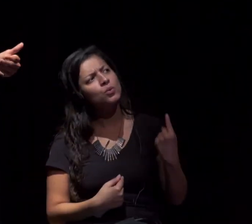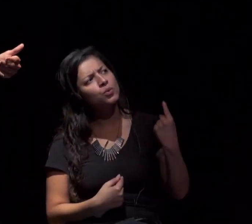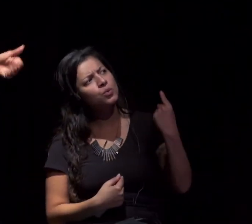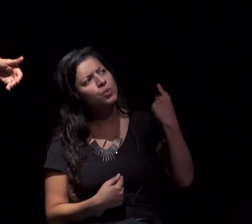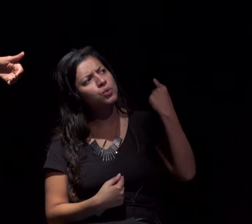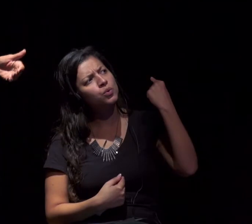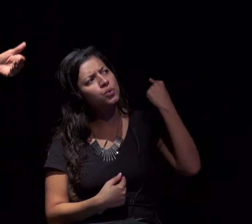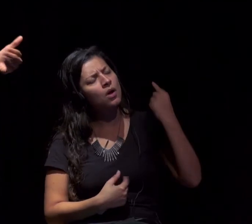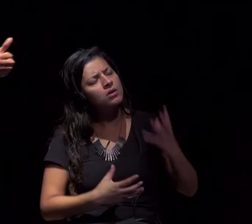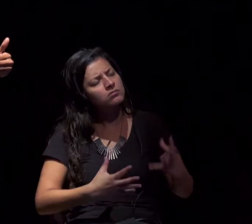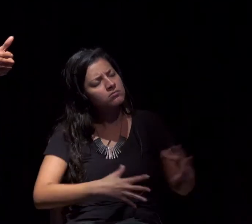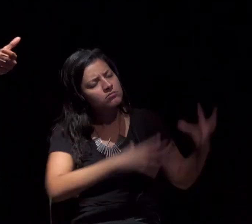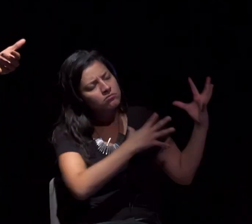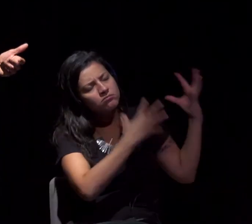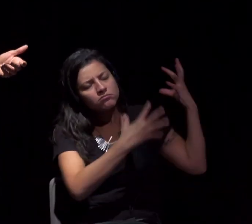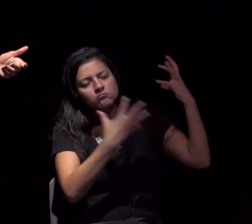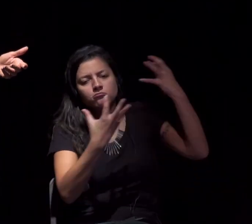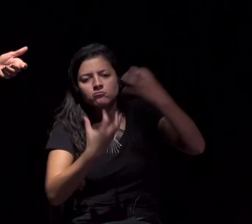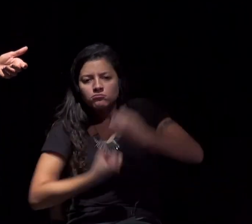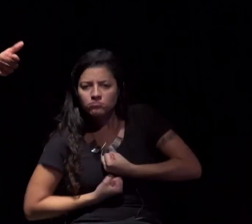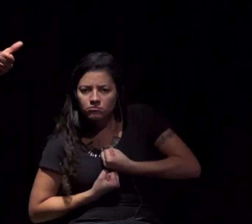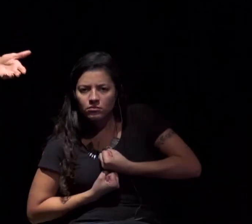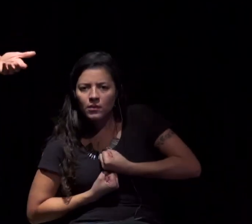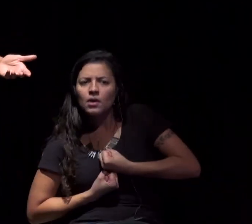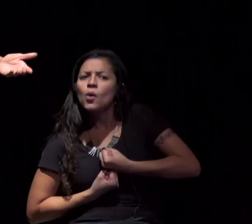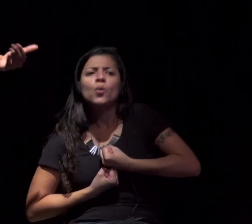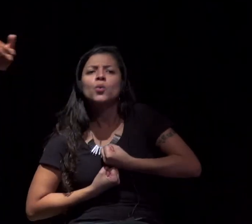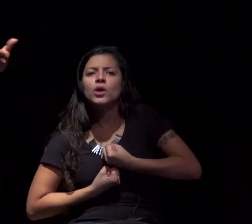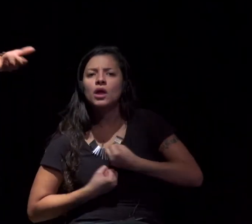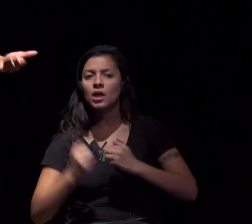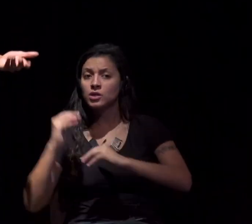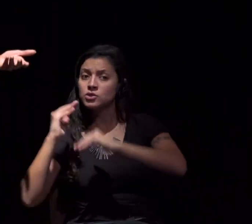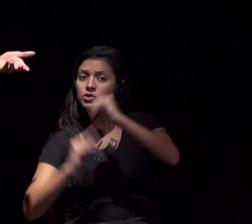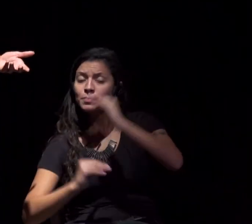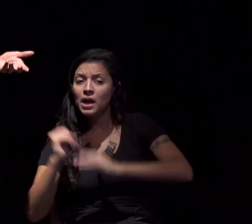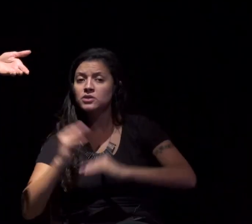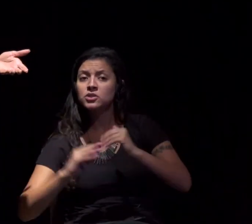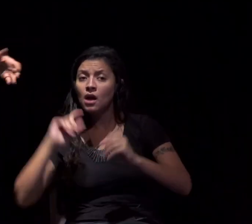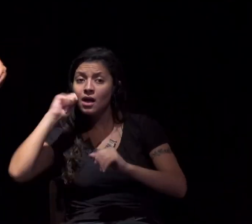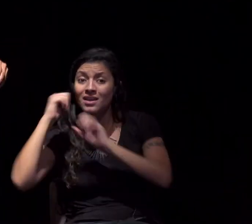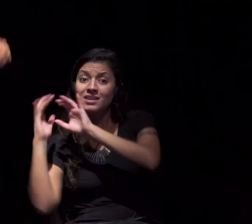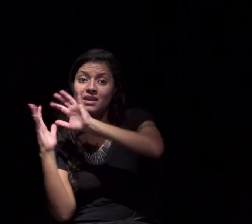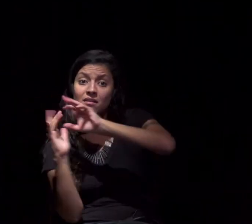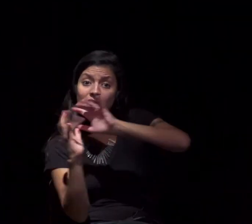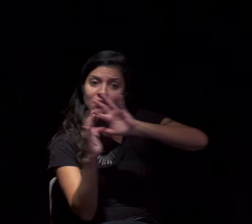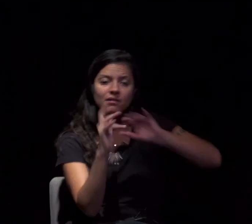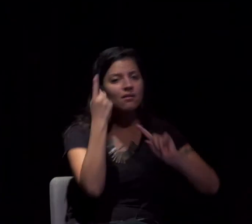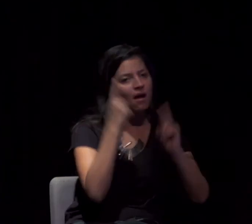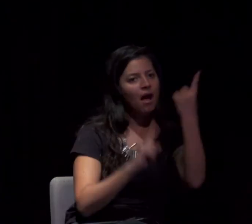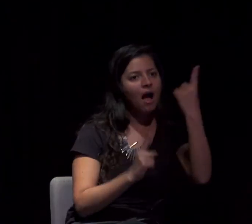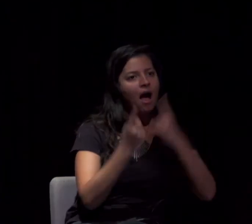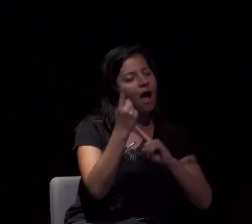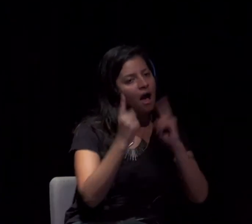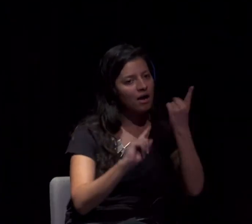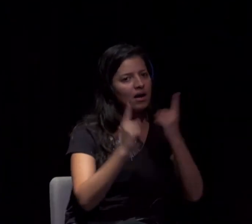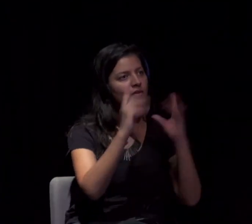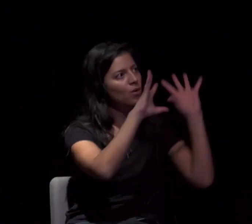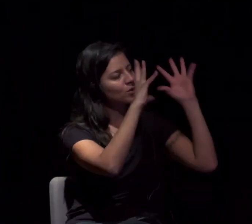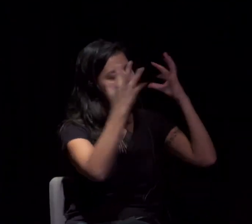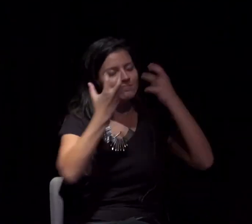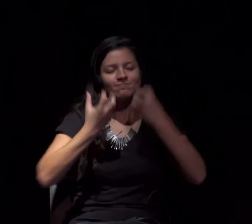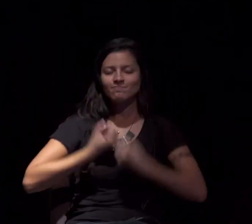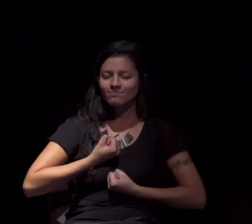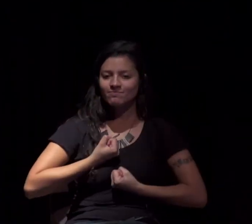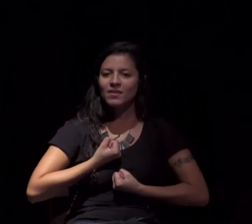African diasporic practices which I propose here have stemmed of it. And I will leave